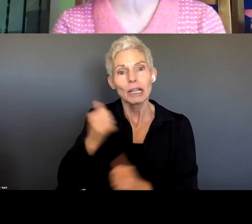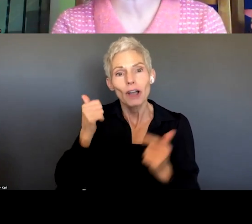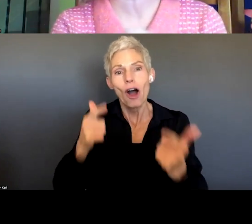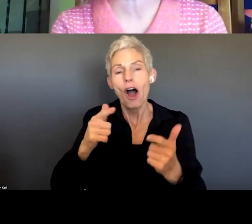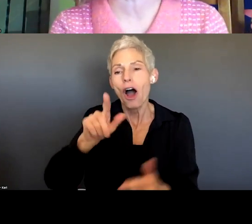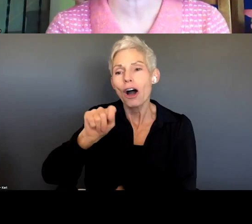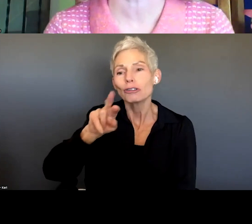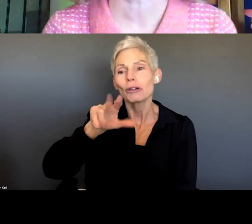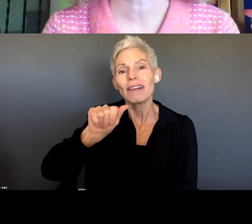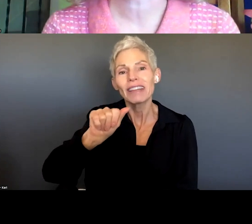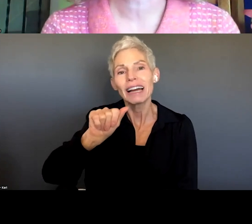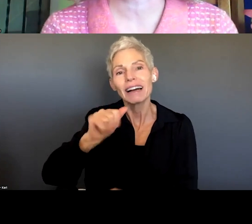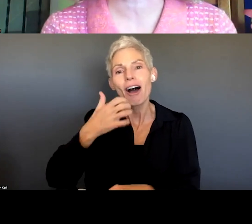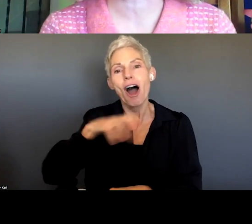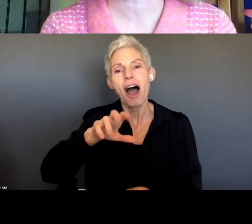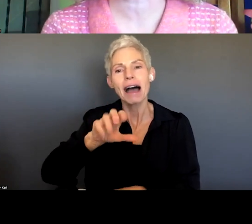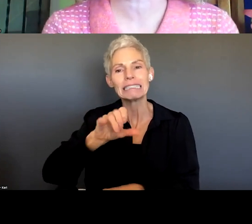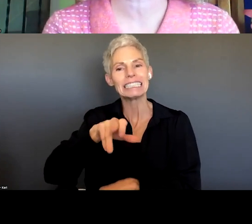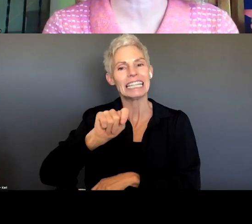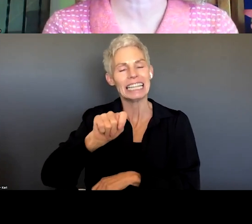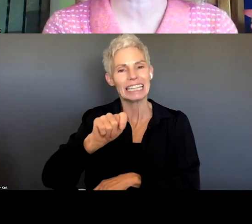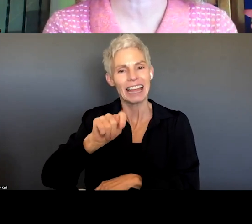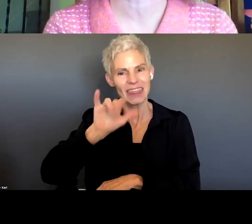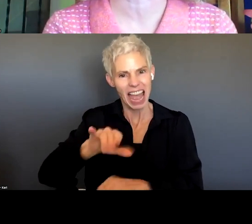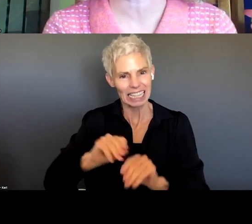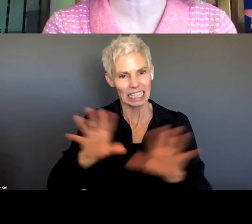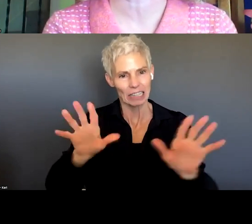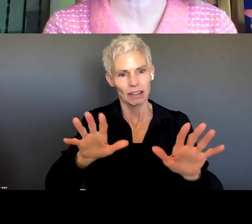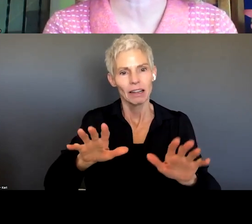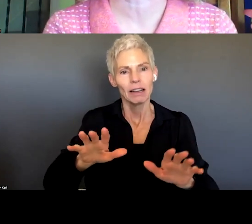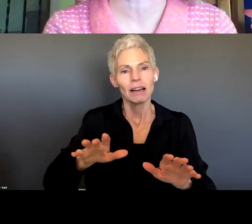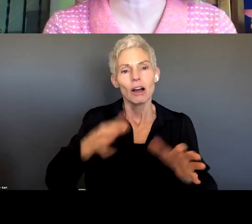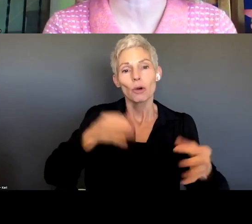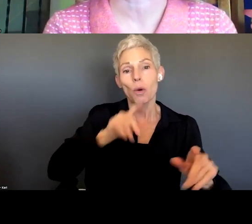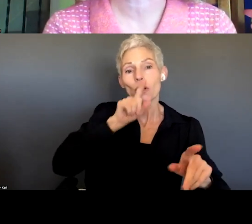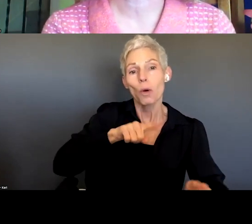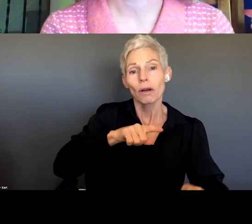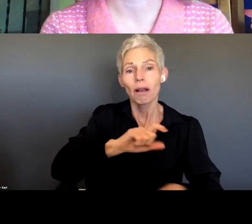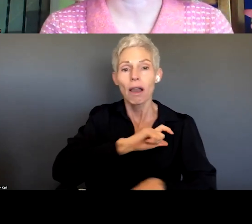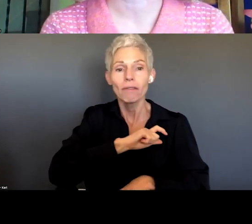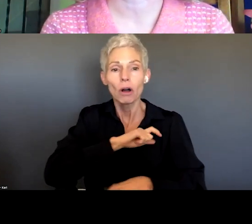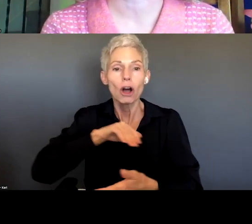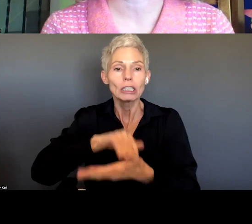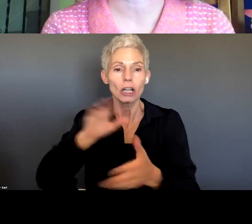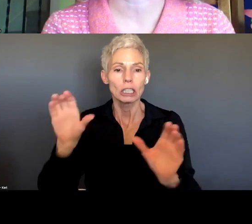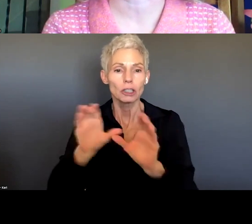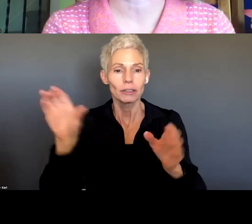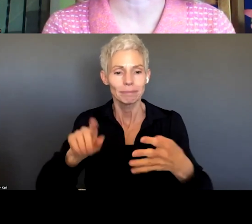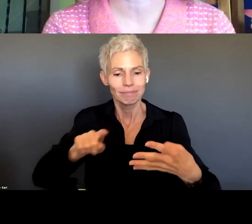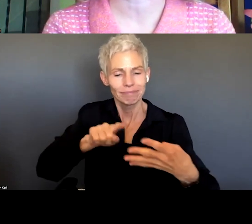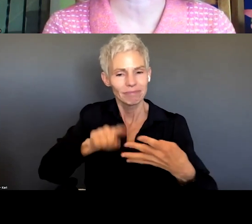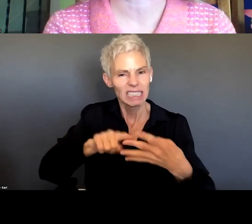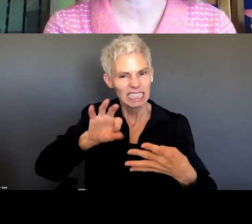this, had this kind of clarity. Court order, law enforcement, or doctor certification got 93% of